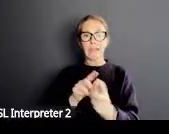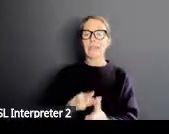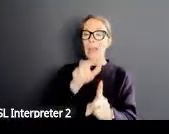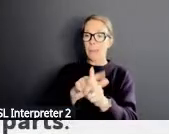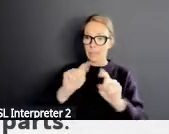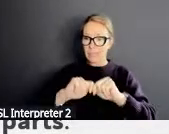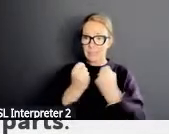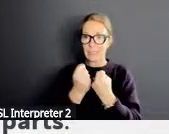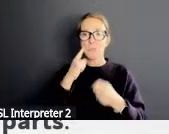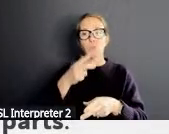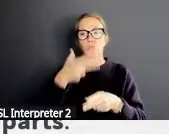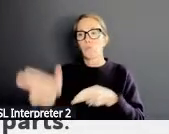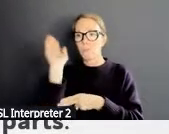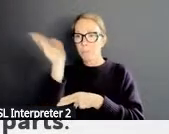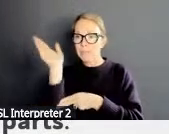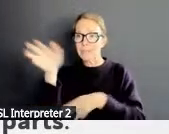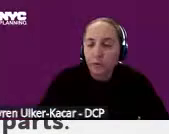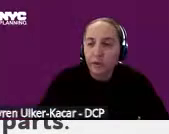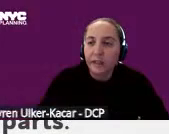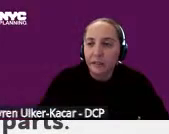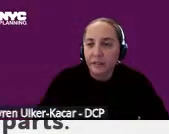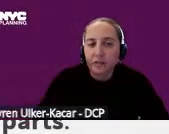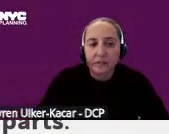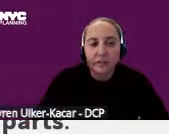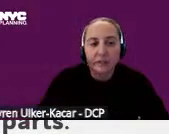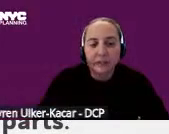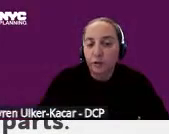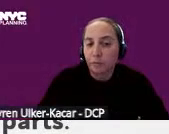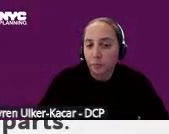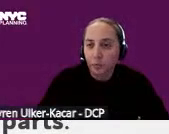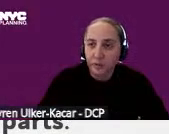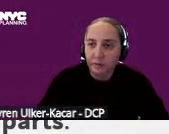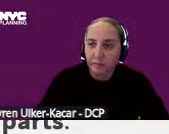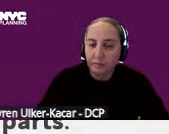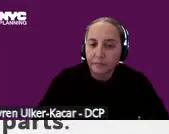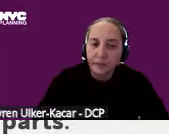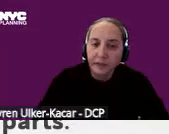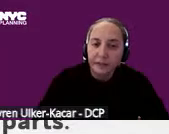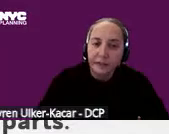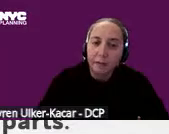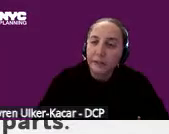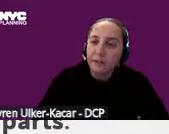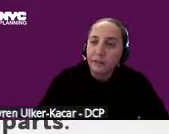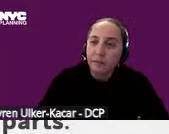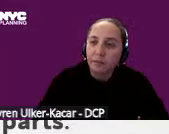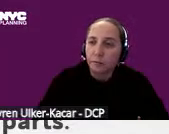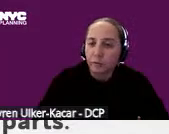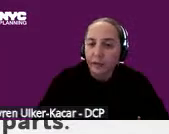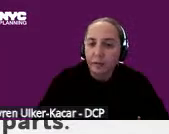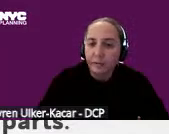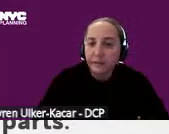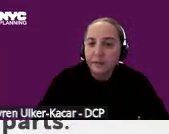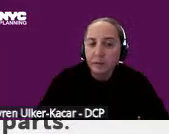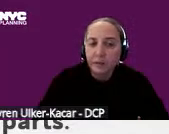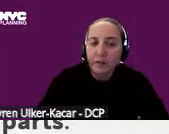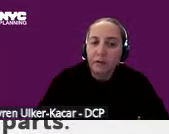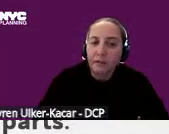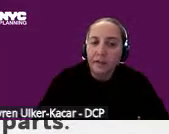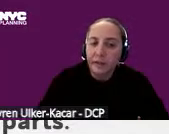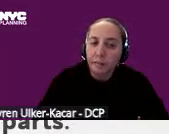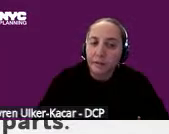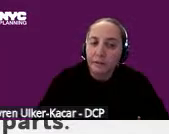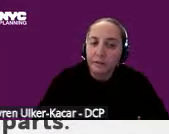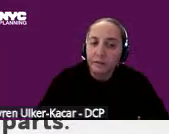brief presentation describing the South Shore Industrial Center proposal. The applicant team will provide a brief summary of